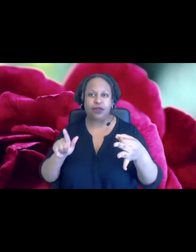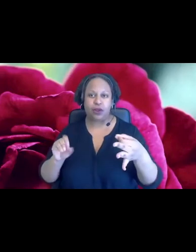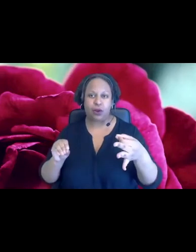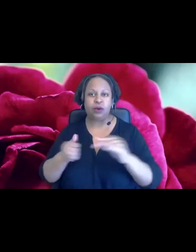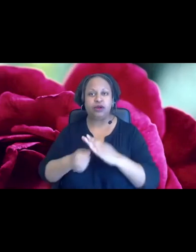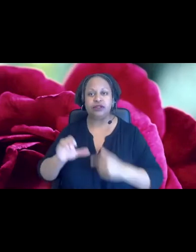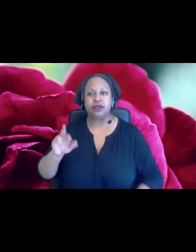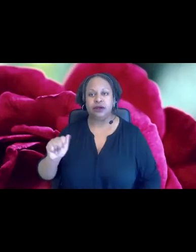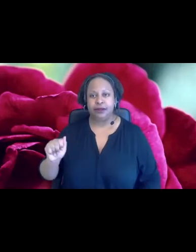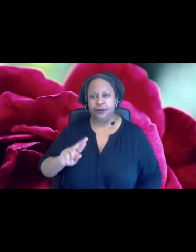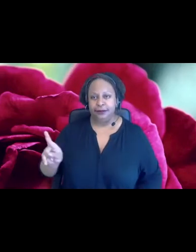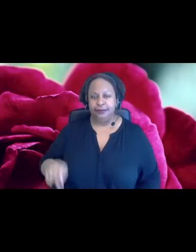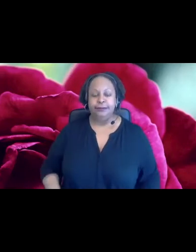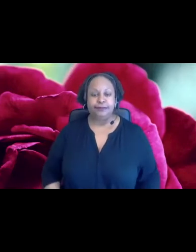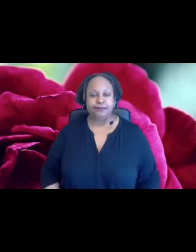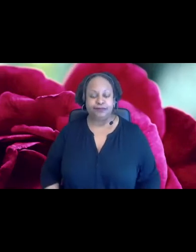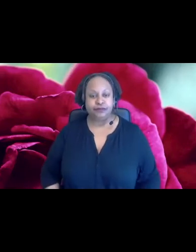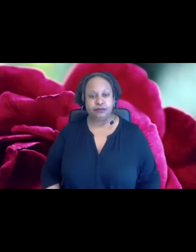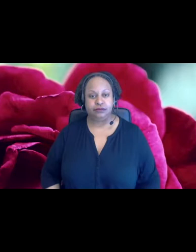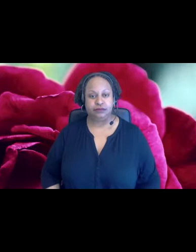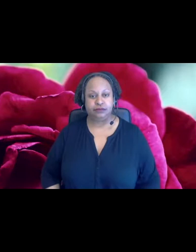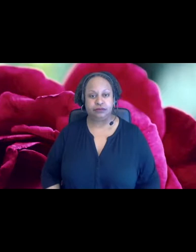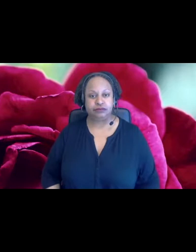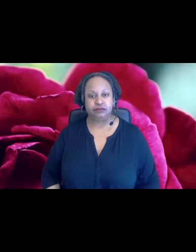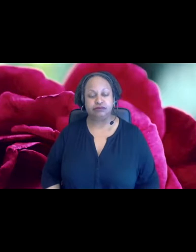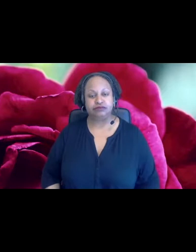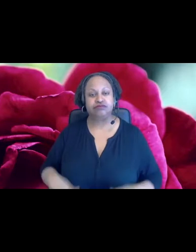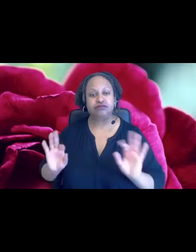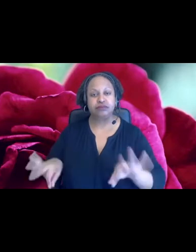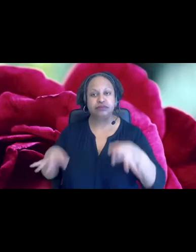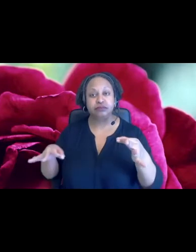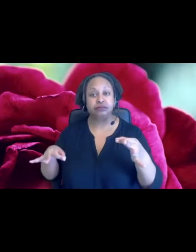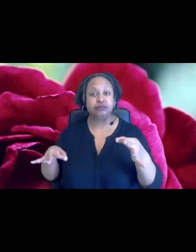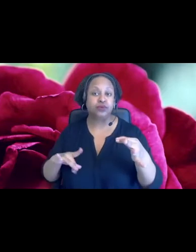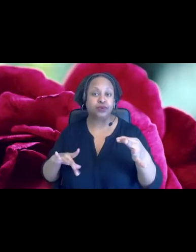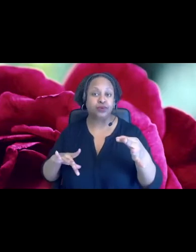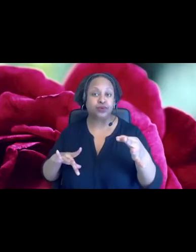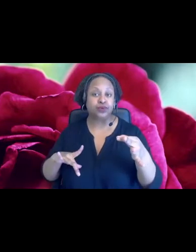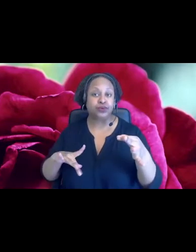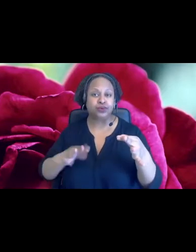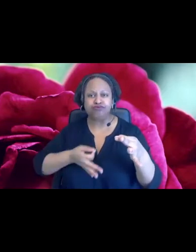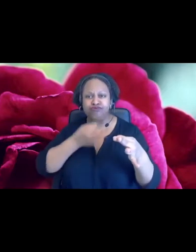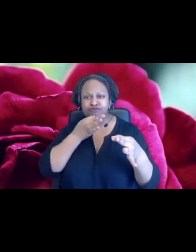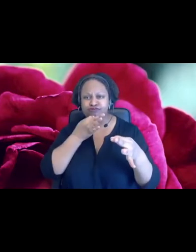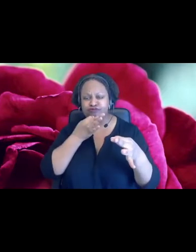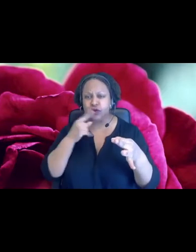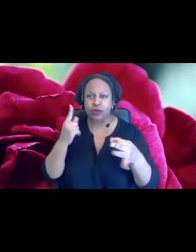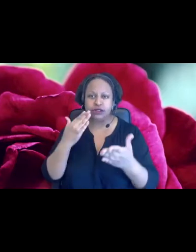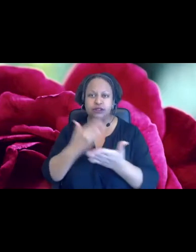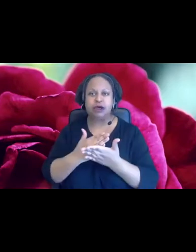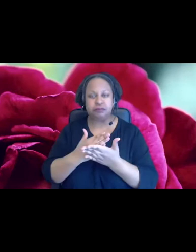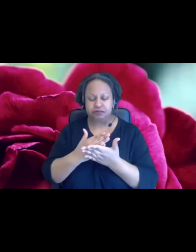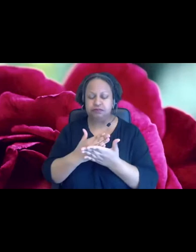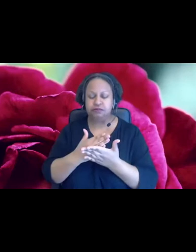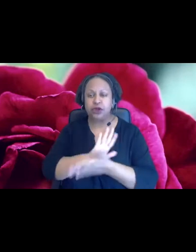this document really is an excellent one-stop source to deal with this information. It